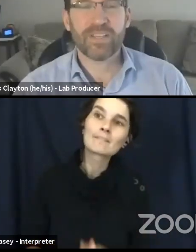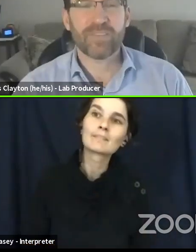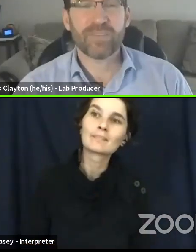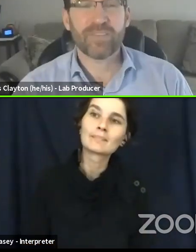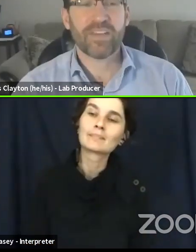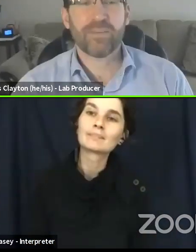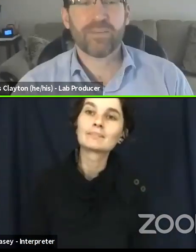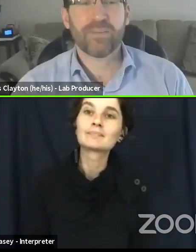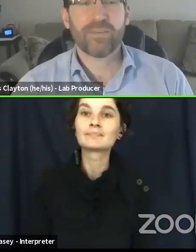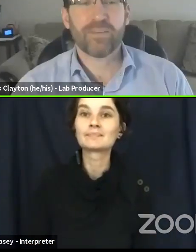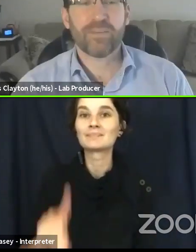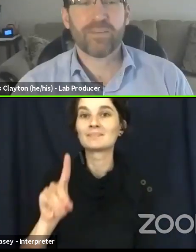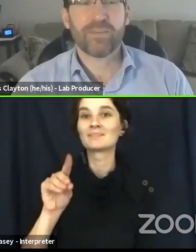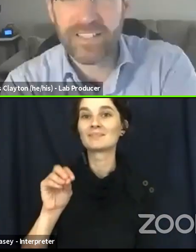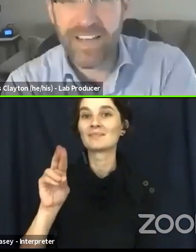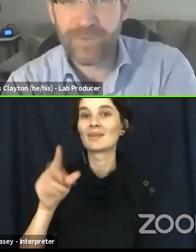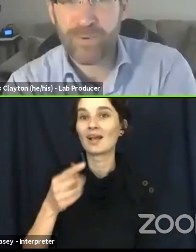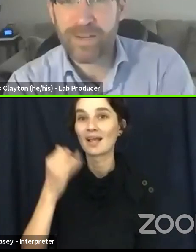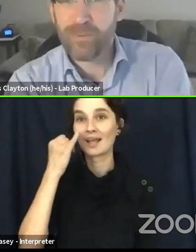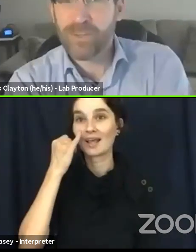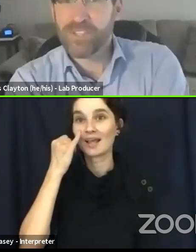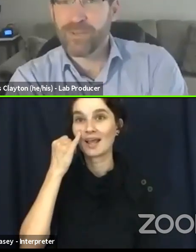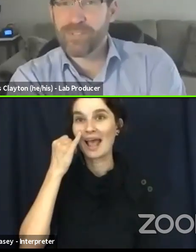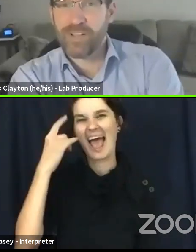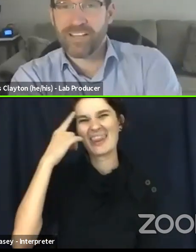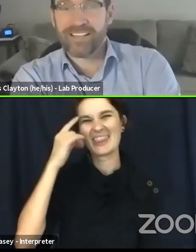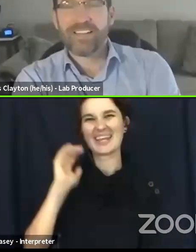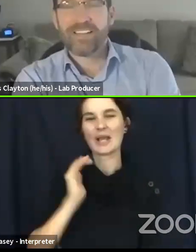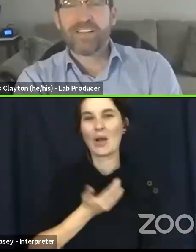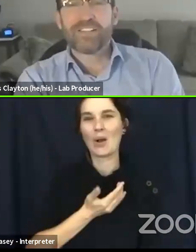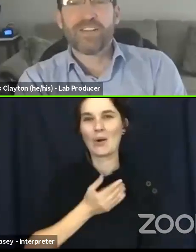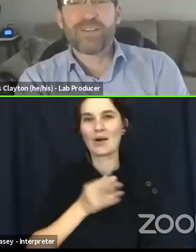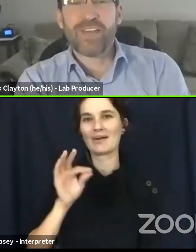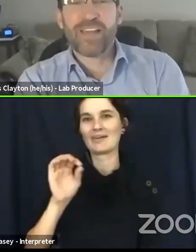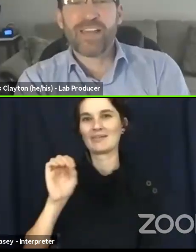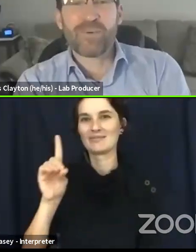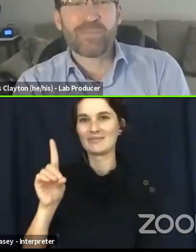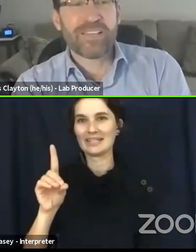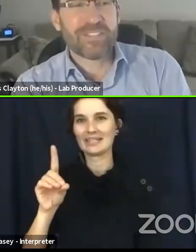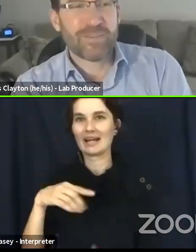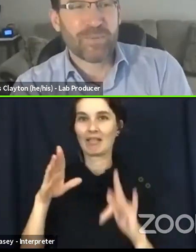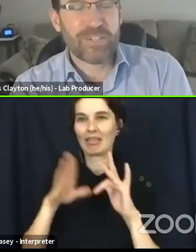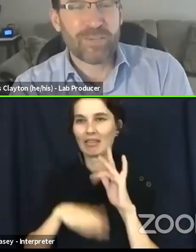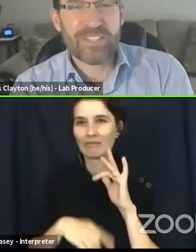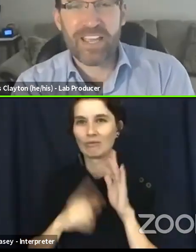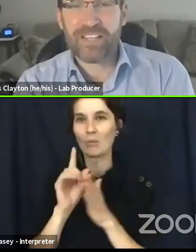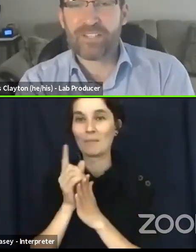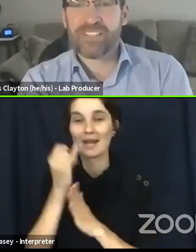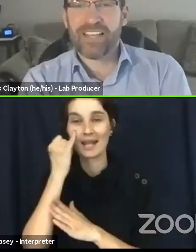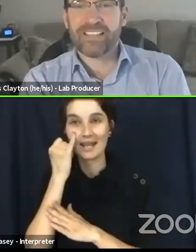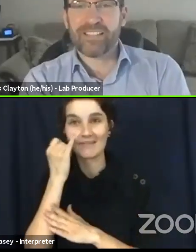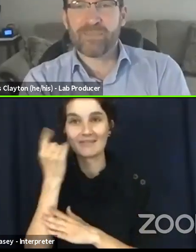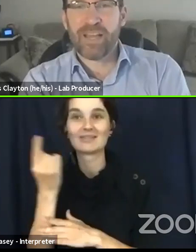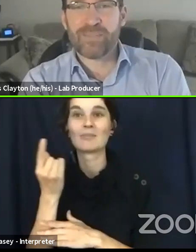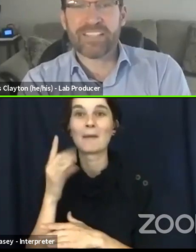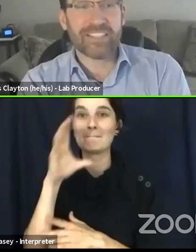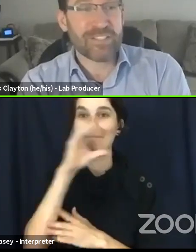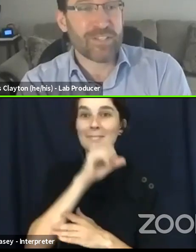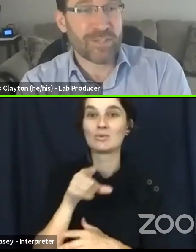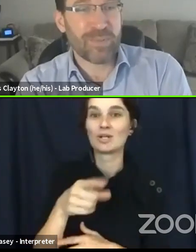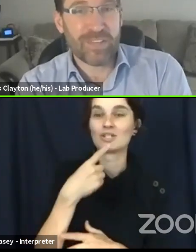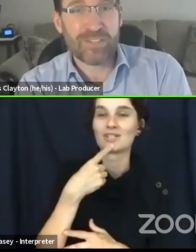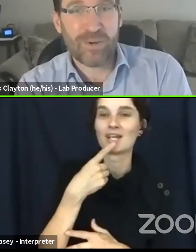If anyone missed, so apparently our feed cut out for a minute while Scarlett was talking. So if anyone missed what she was saying. She was saying that sometimes